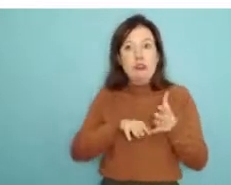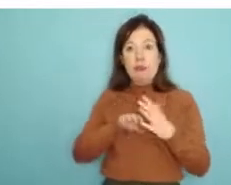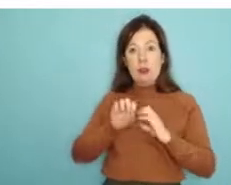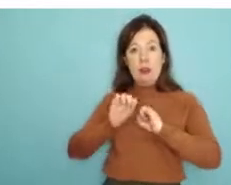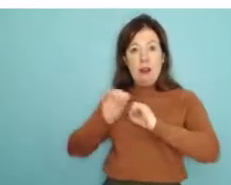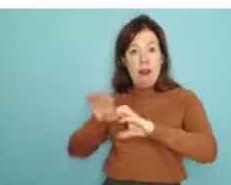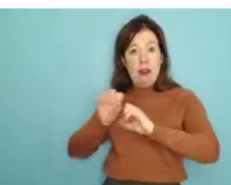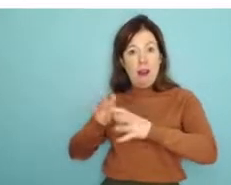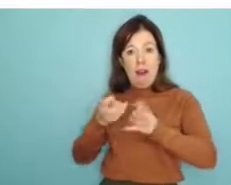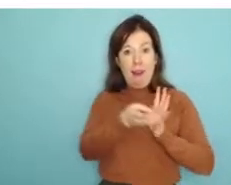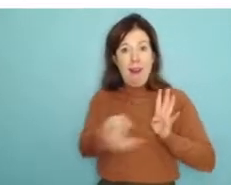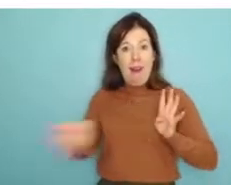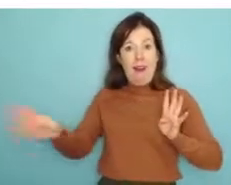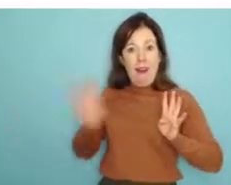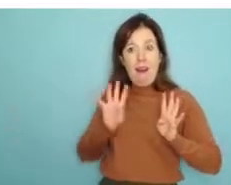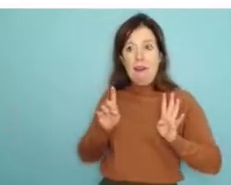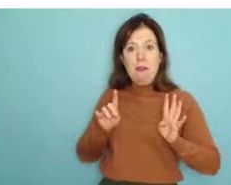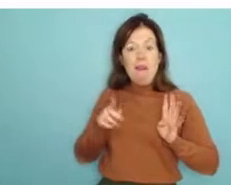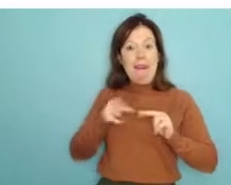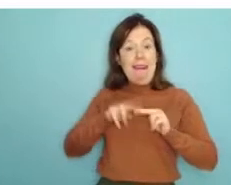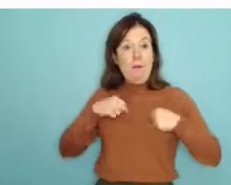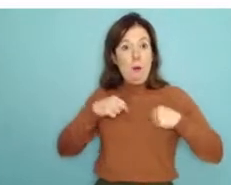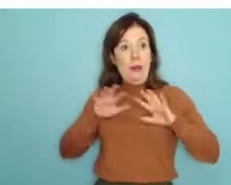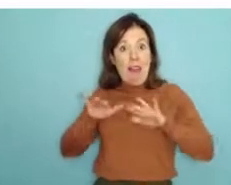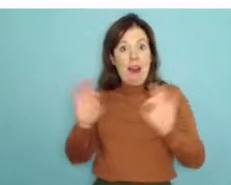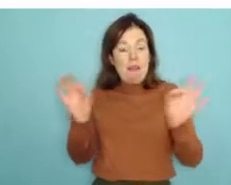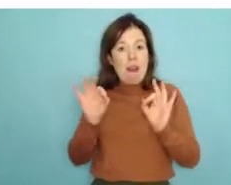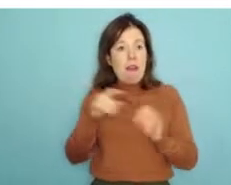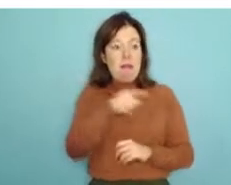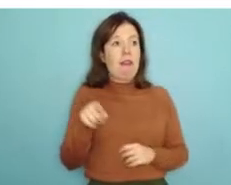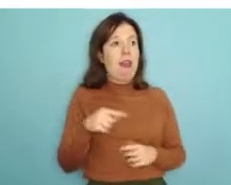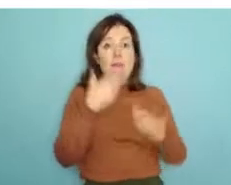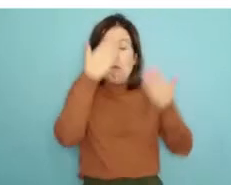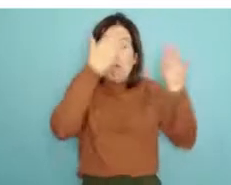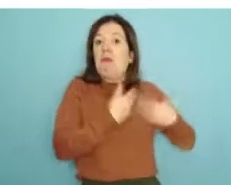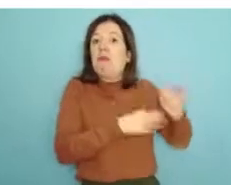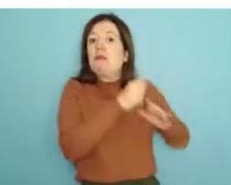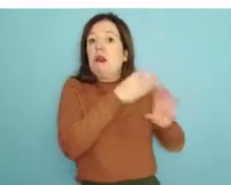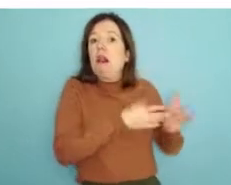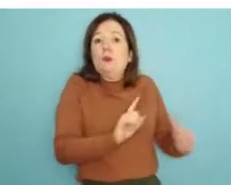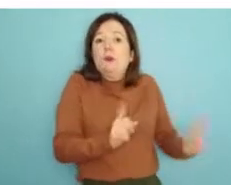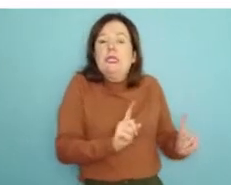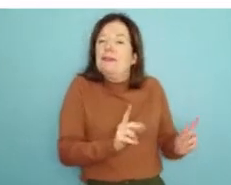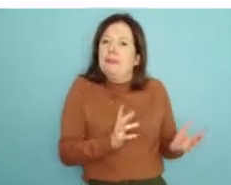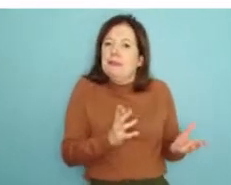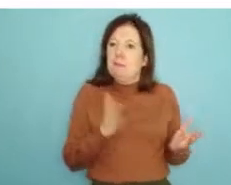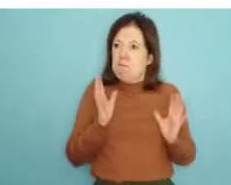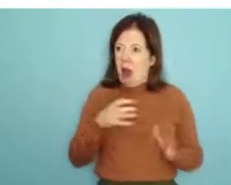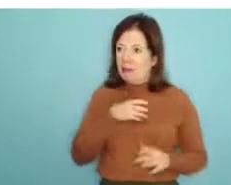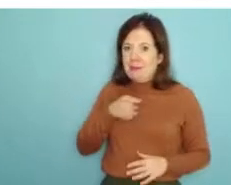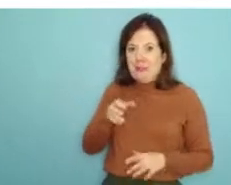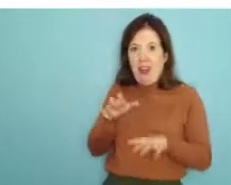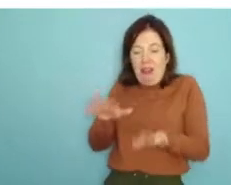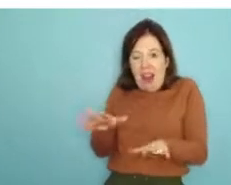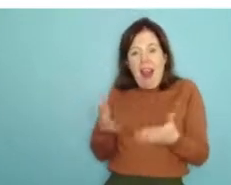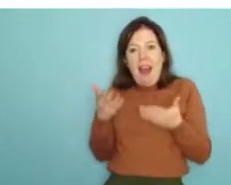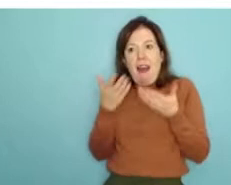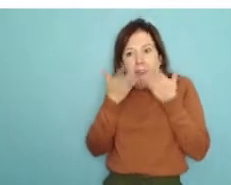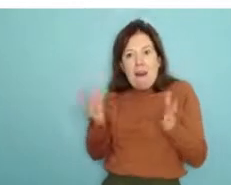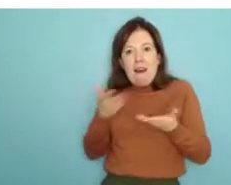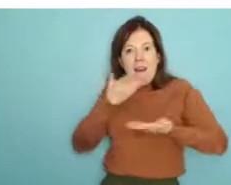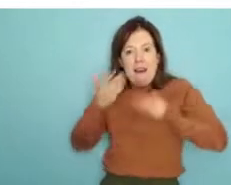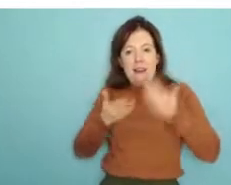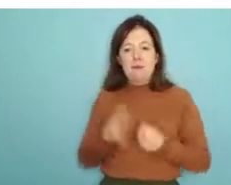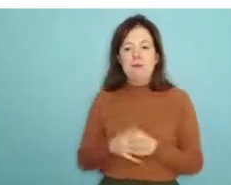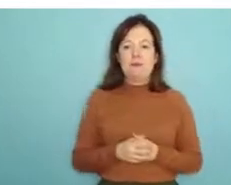they didn't have that post. I think this is about recognising that the service users and patients who use our